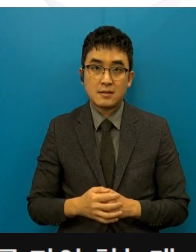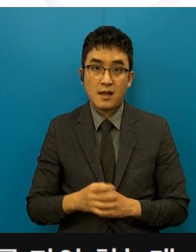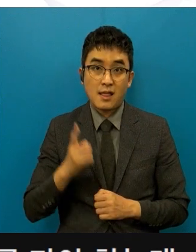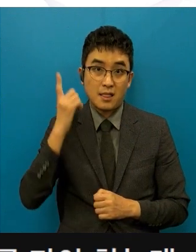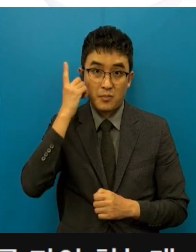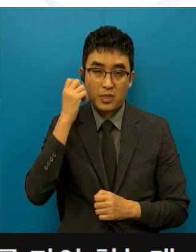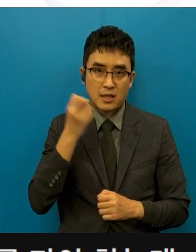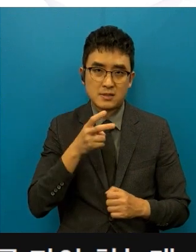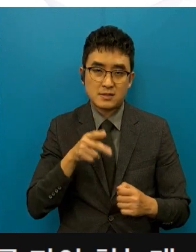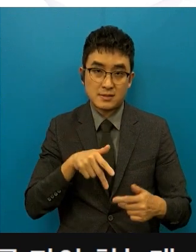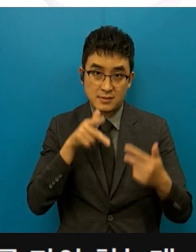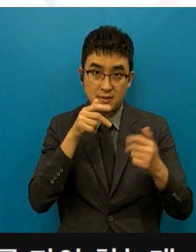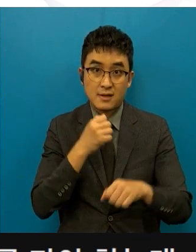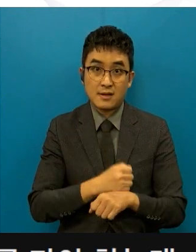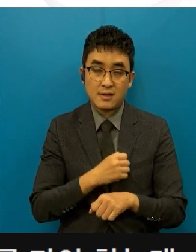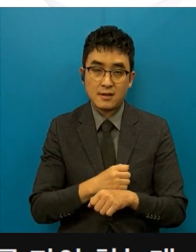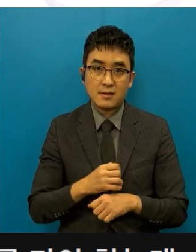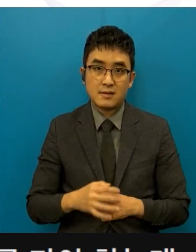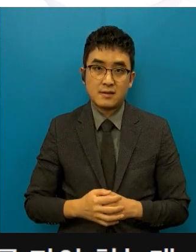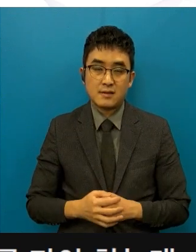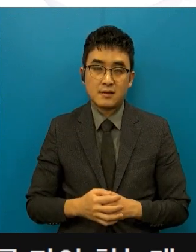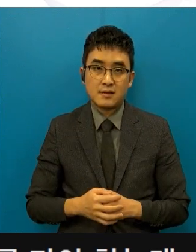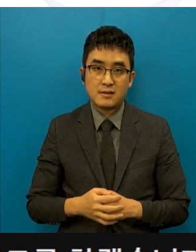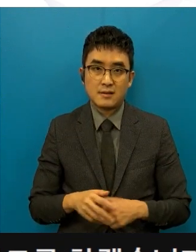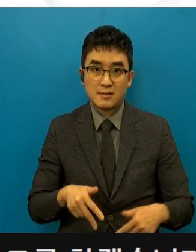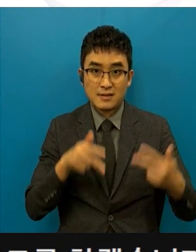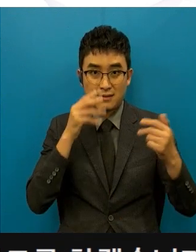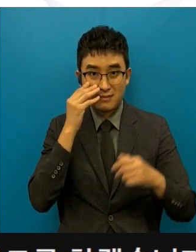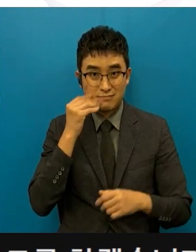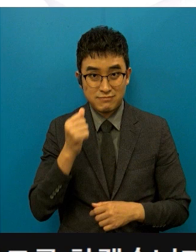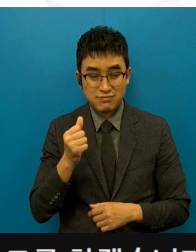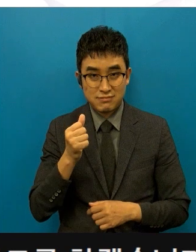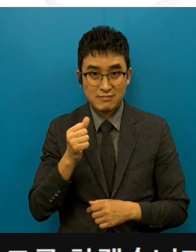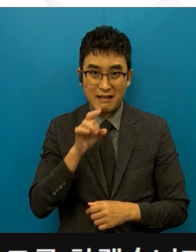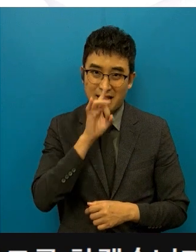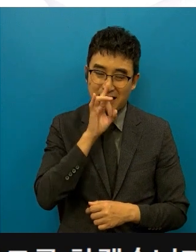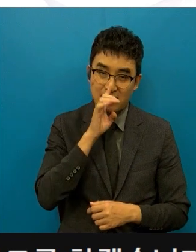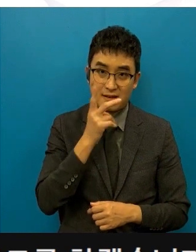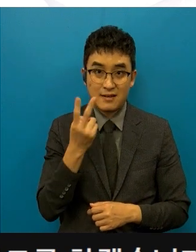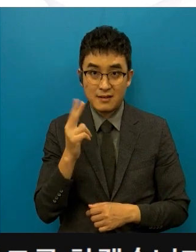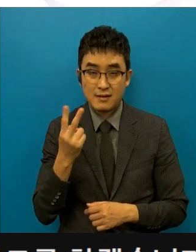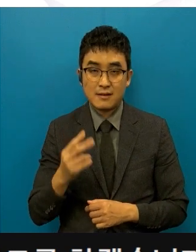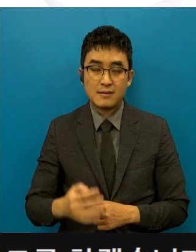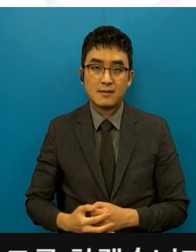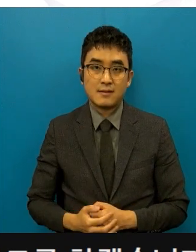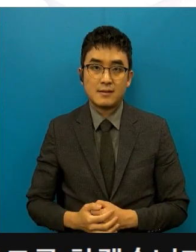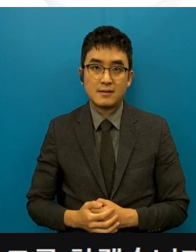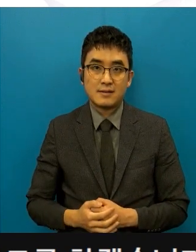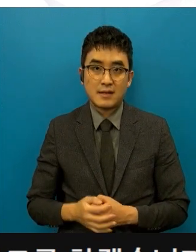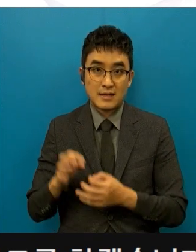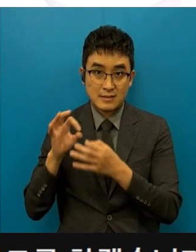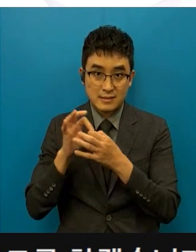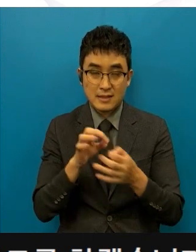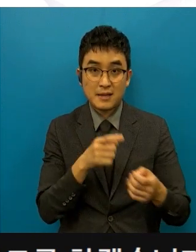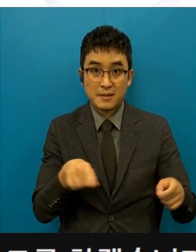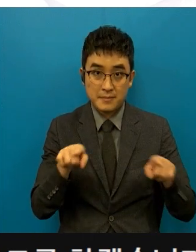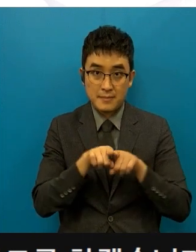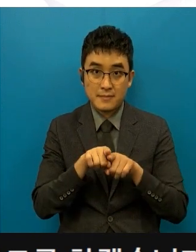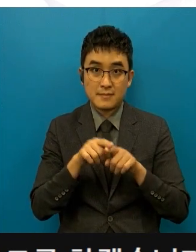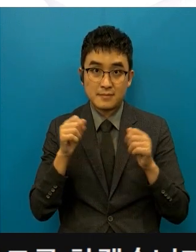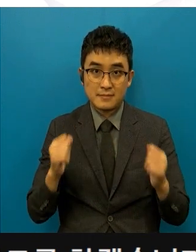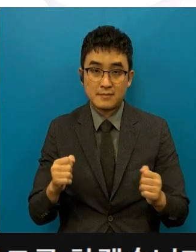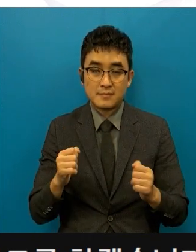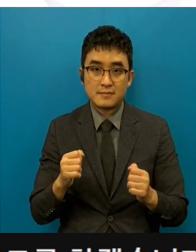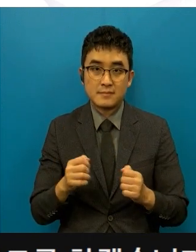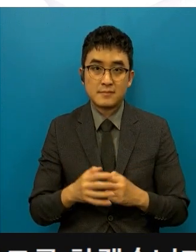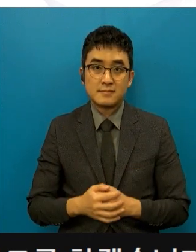through the end. I just wanted to let everyone know, so you already know. So thank you very much for listening